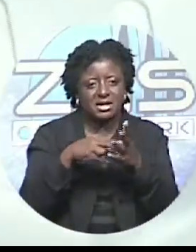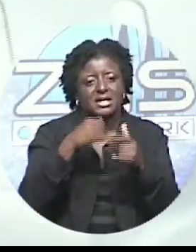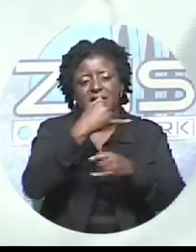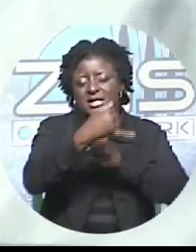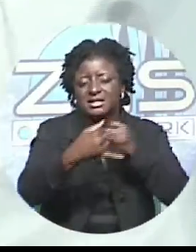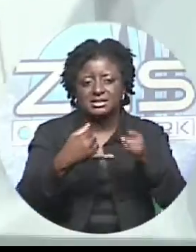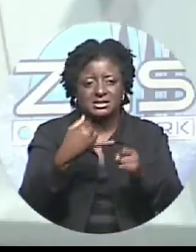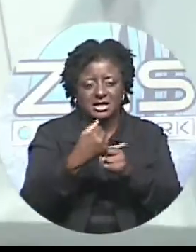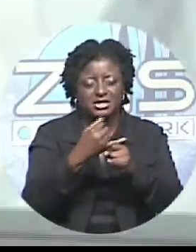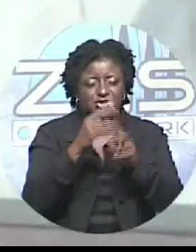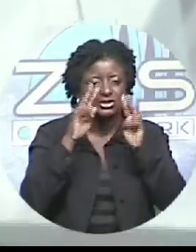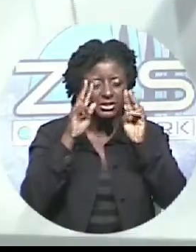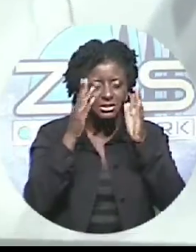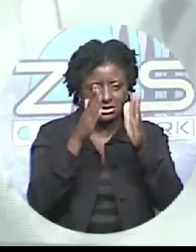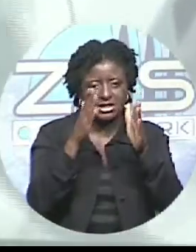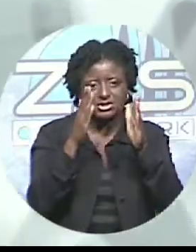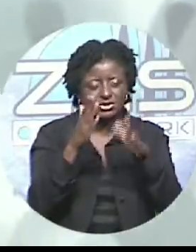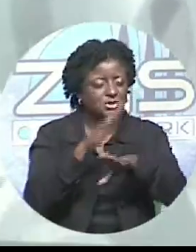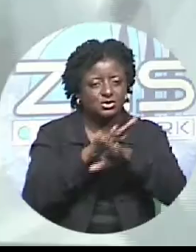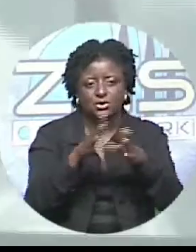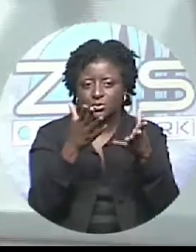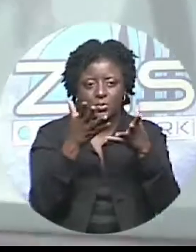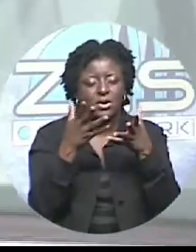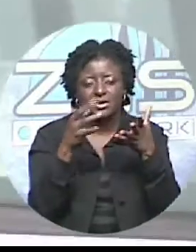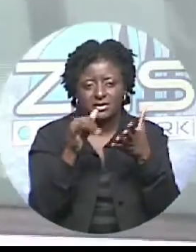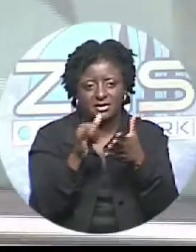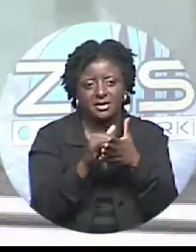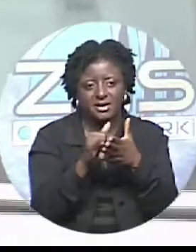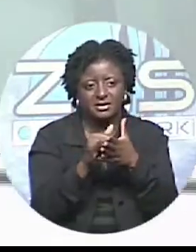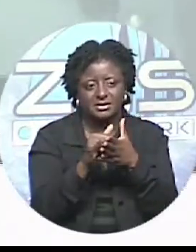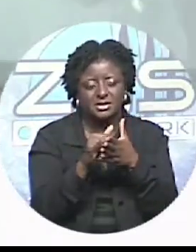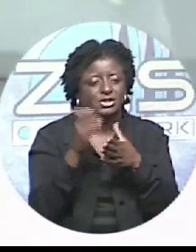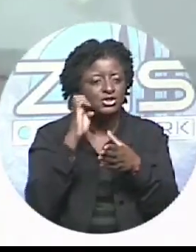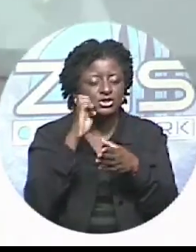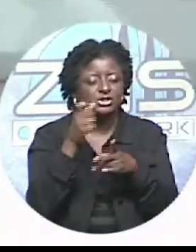noted podiatrist Philip Vasyli, back on March 24th. However, she